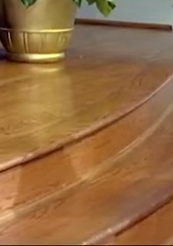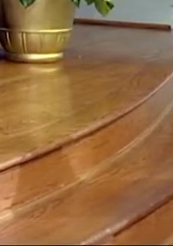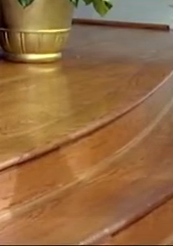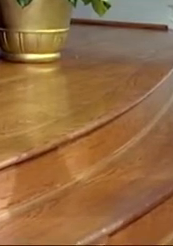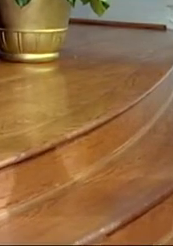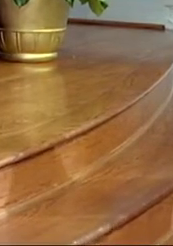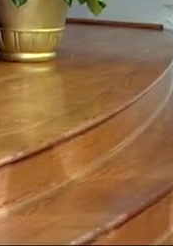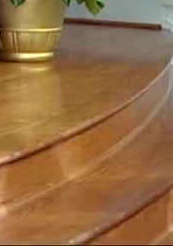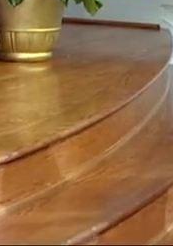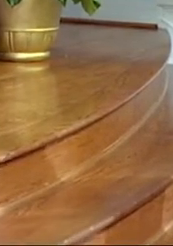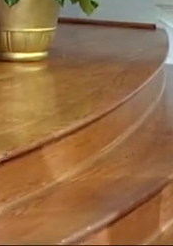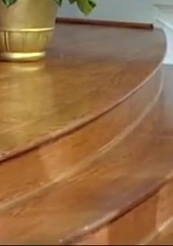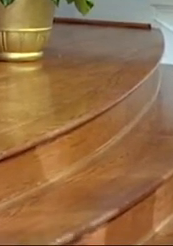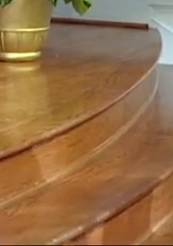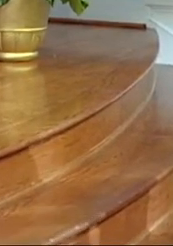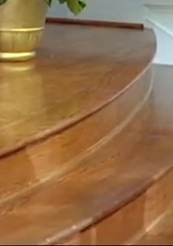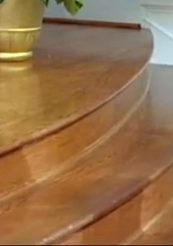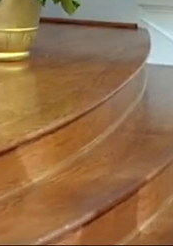even